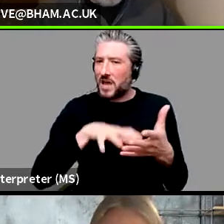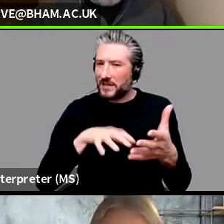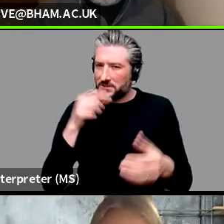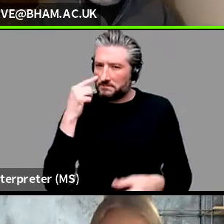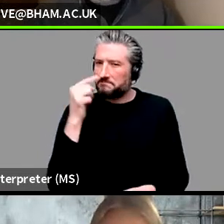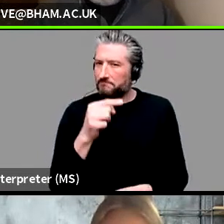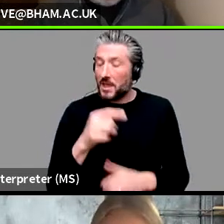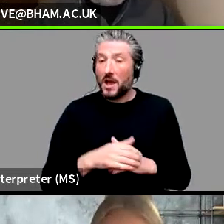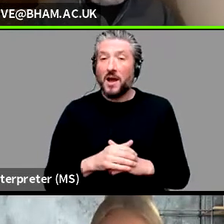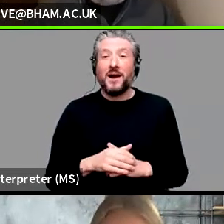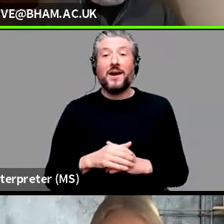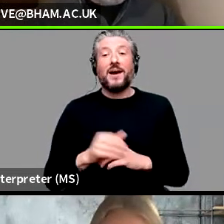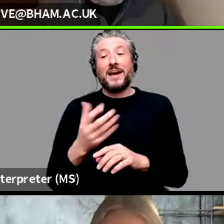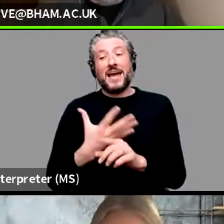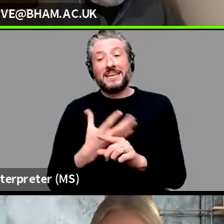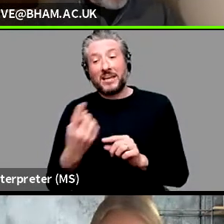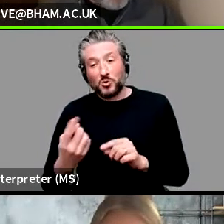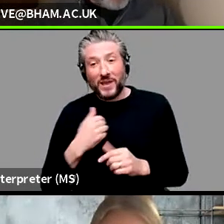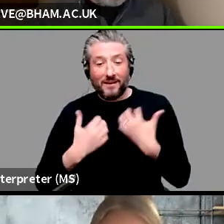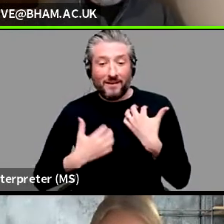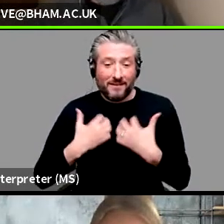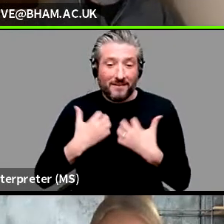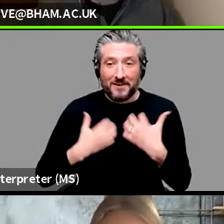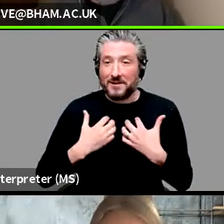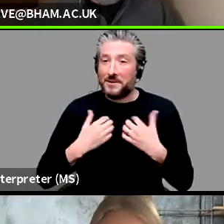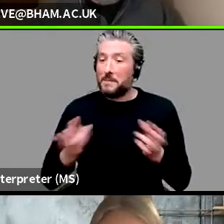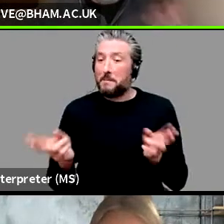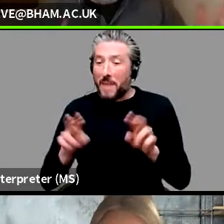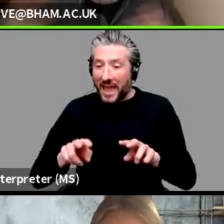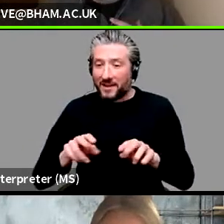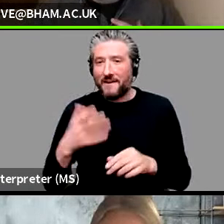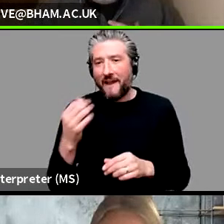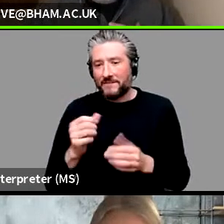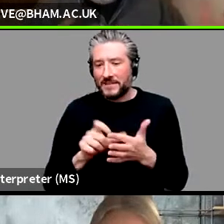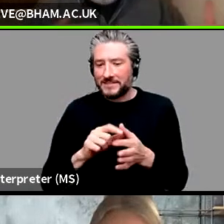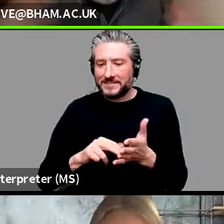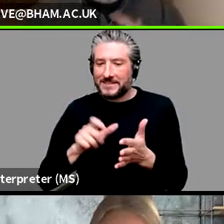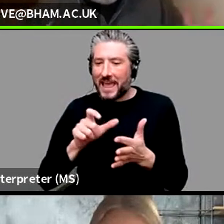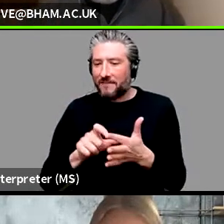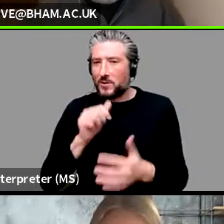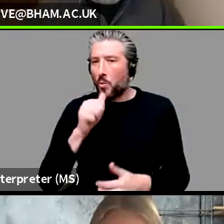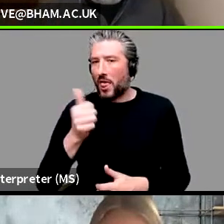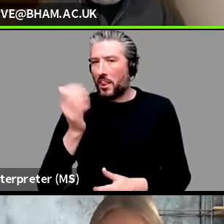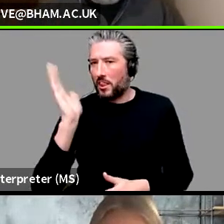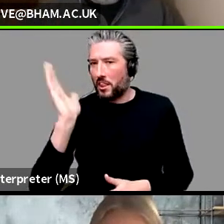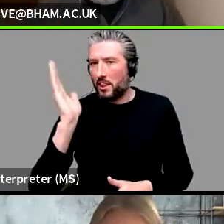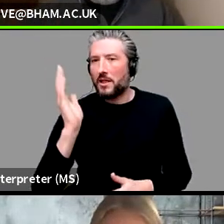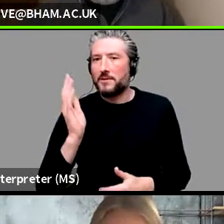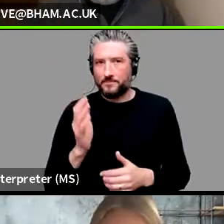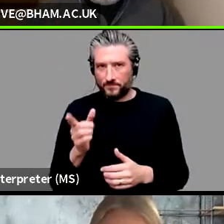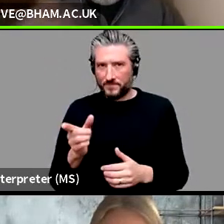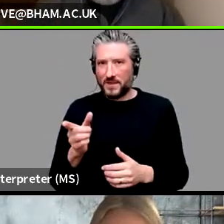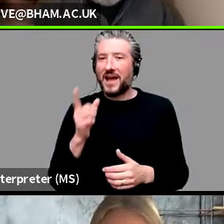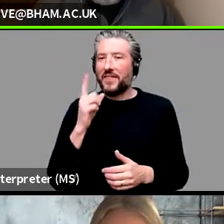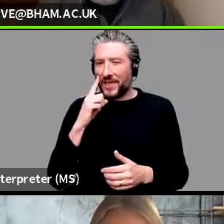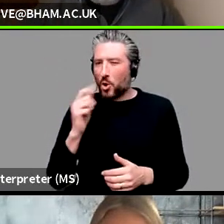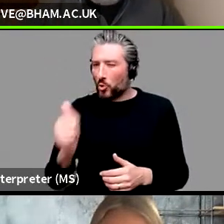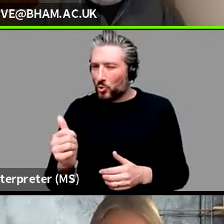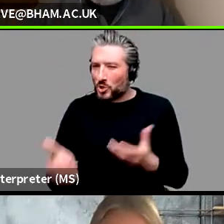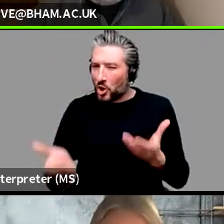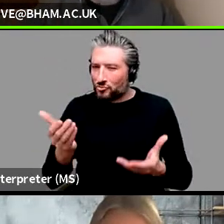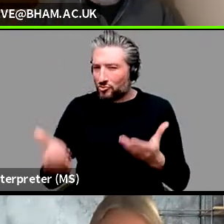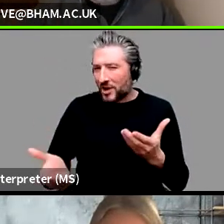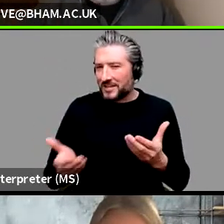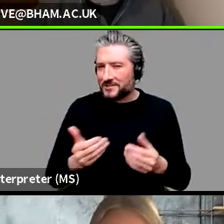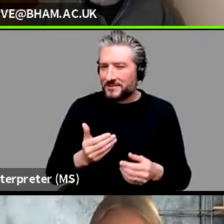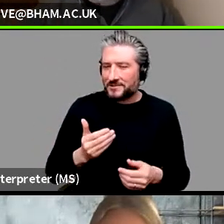I'm really looking forward to welcoming everyone back next week. Um, we're really looking forward to David's talk. I think it'd be really great to kind of contrast this with the first two talks and maybe pick up on some of